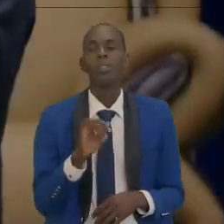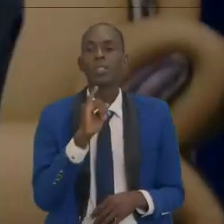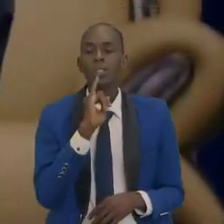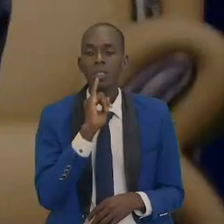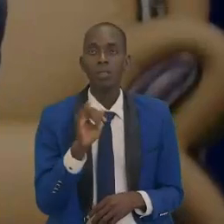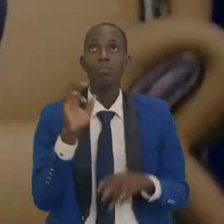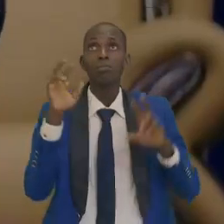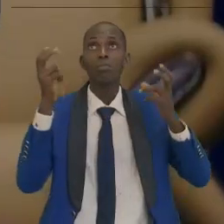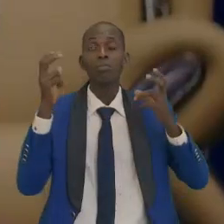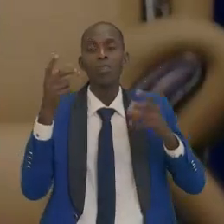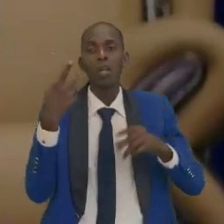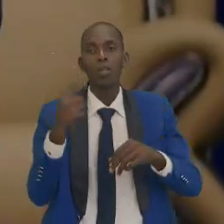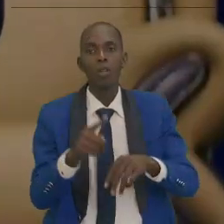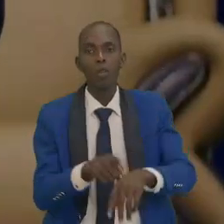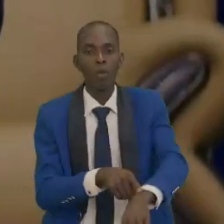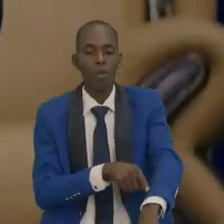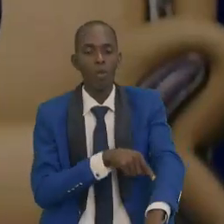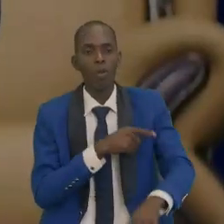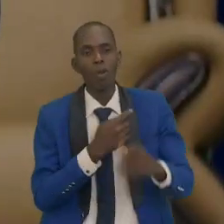awaited Revival